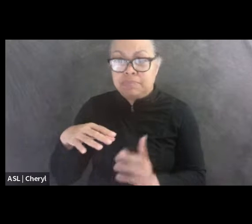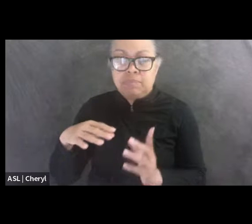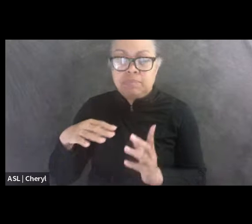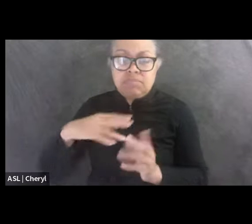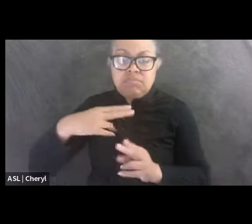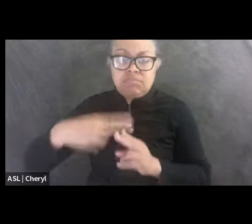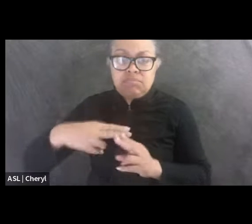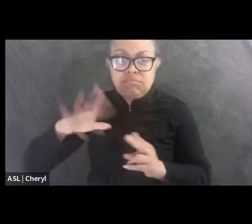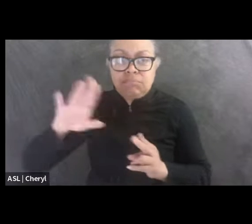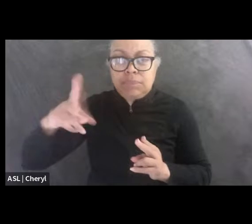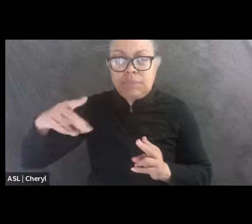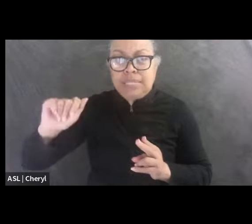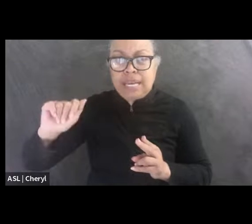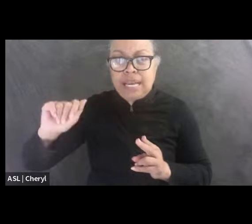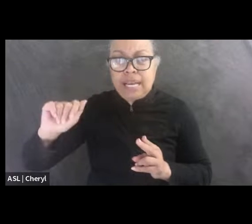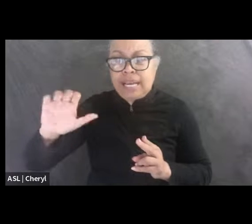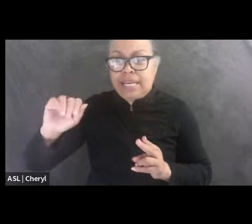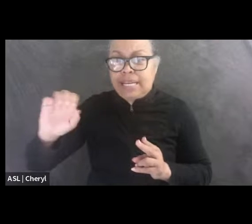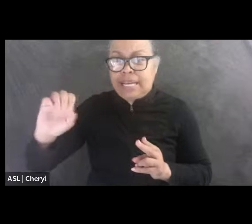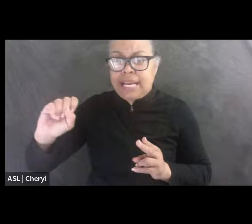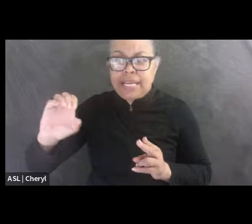How do I do this?